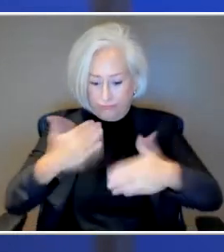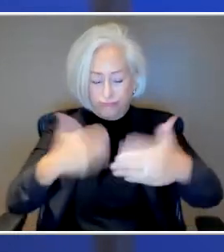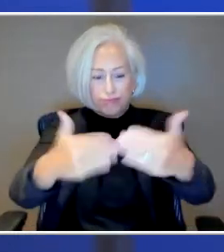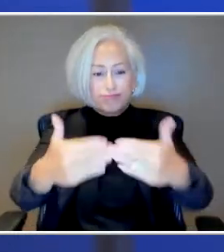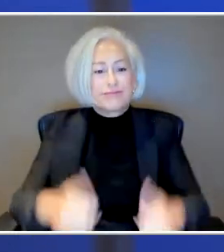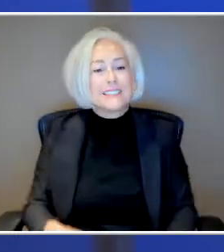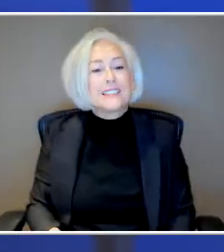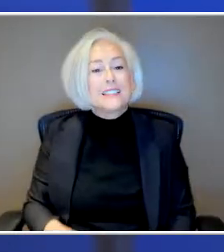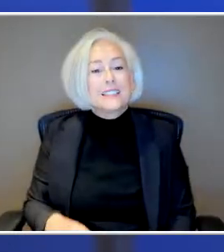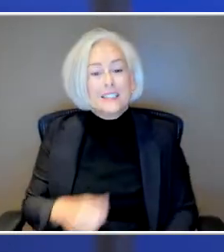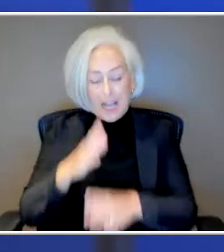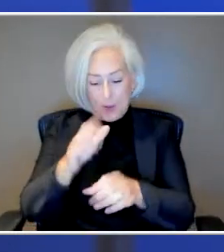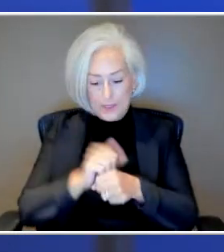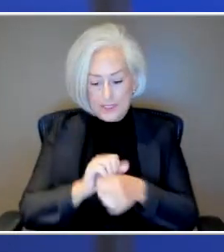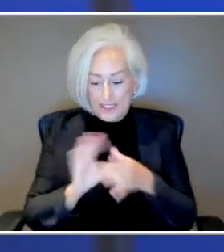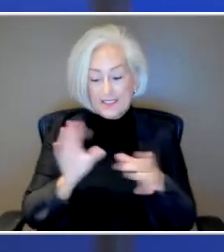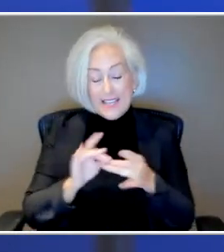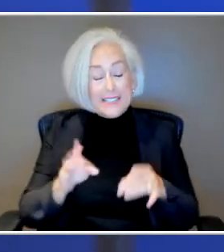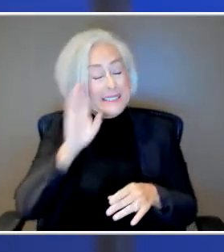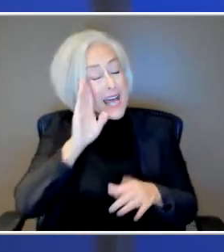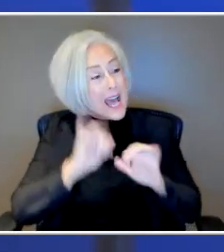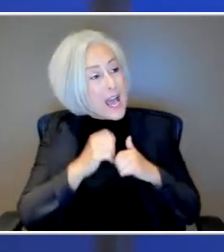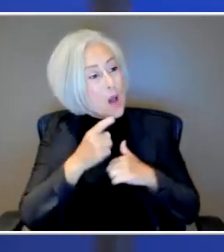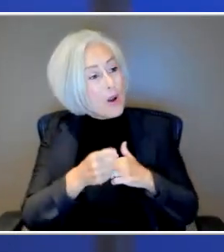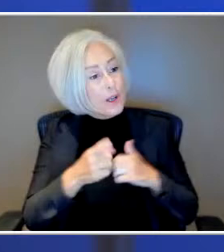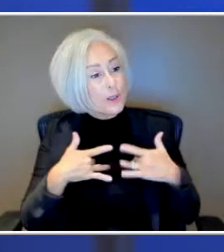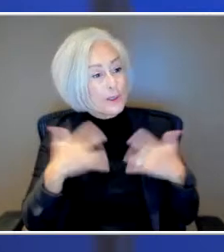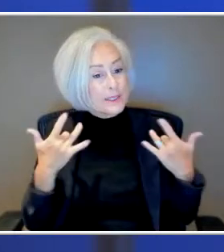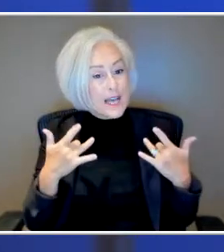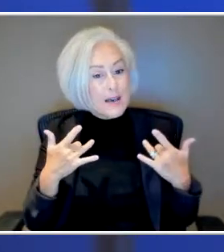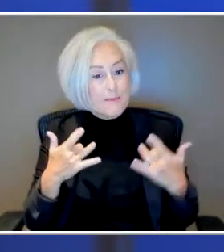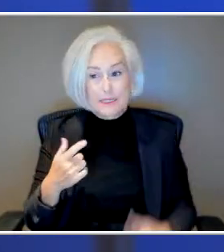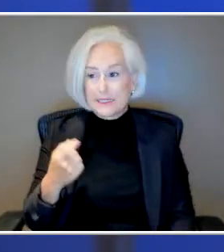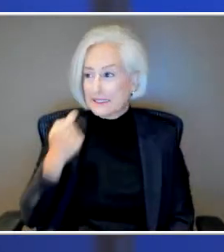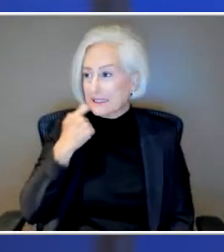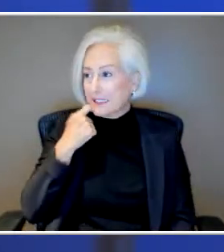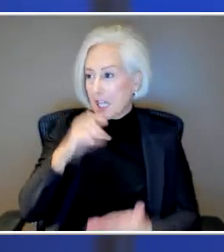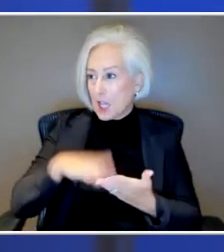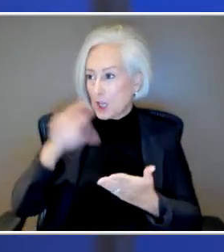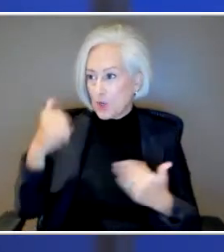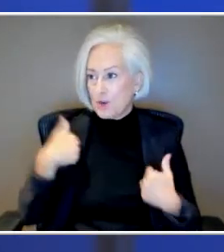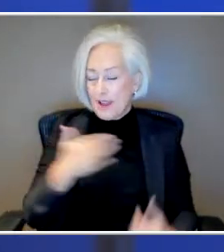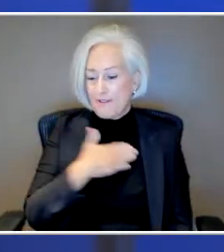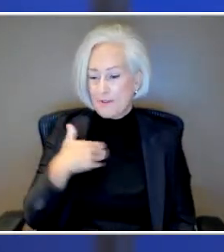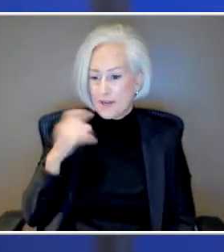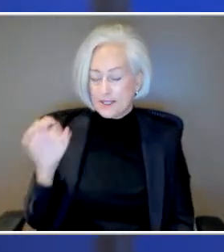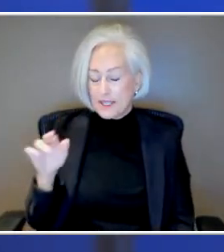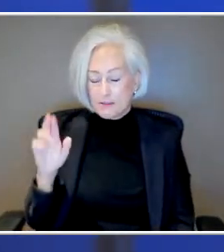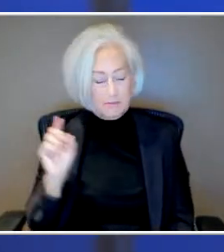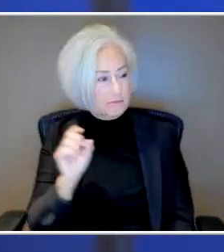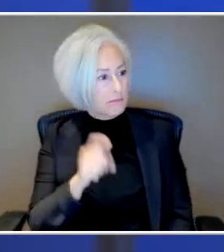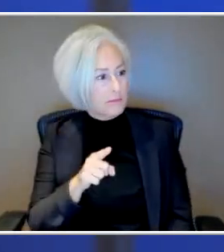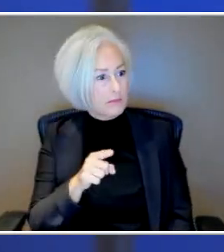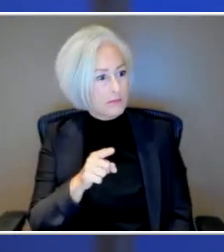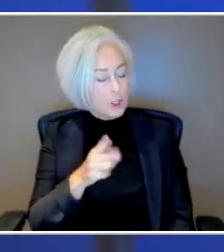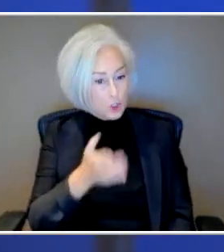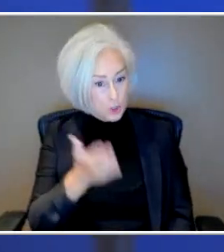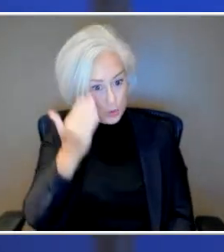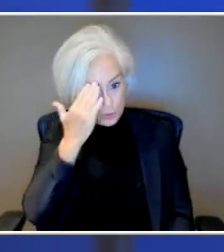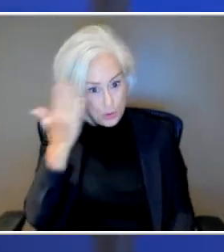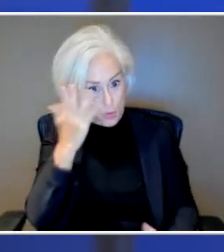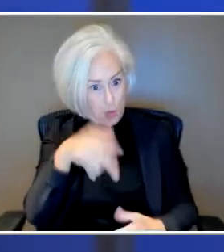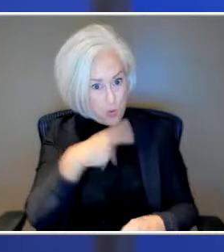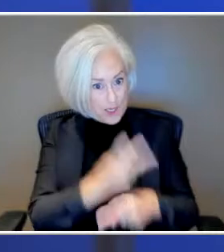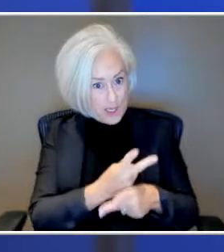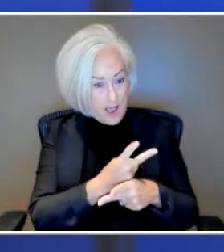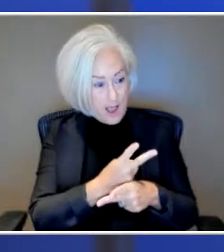how are you? What's going on? I just found I have breast cancer." So then my next question, of course, was, "Well, do you know what type of breast